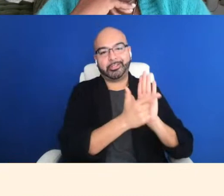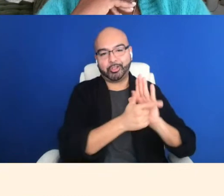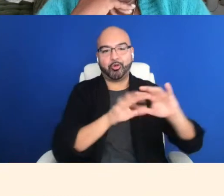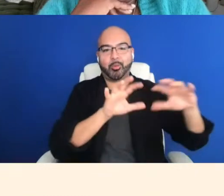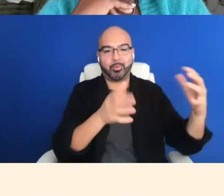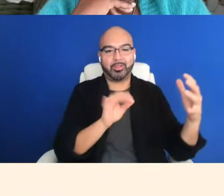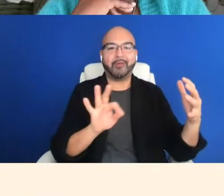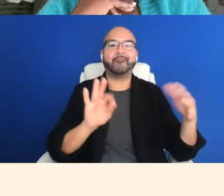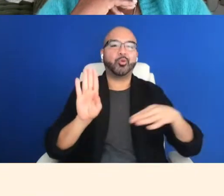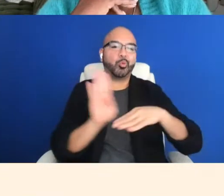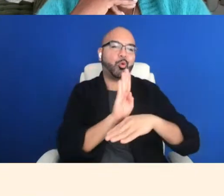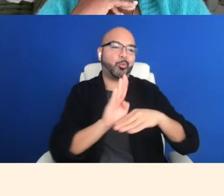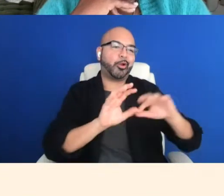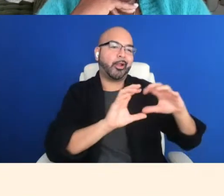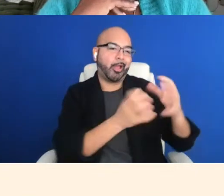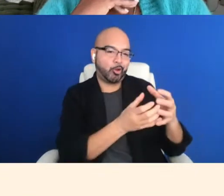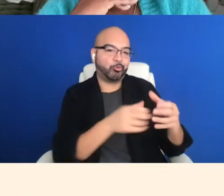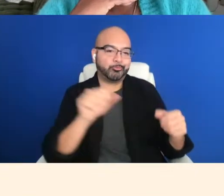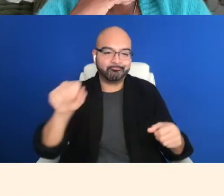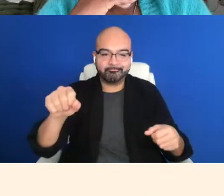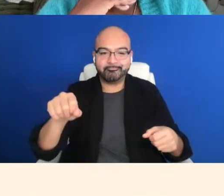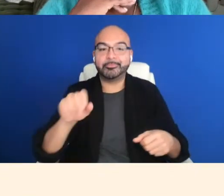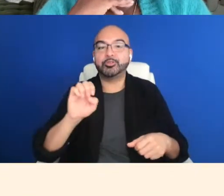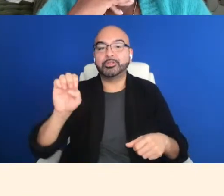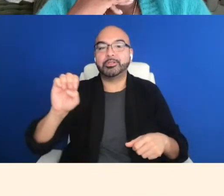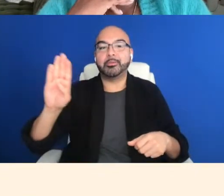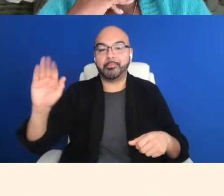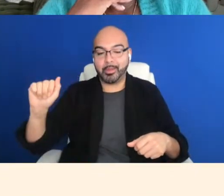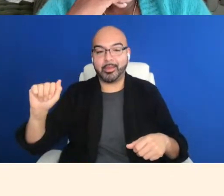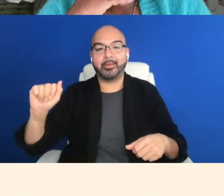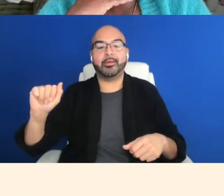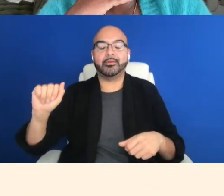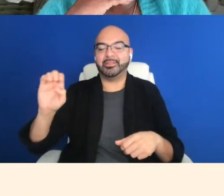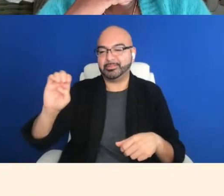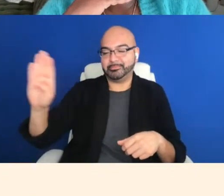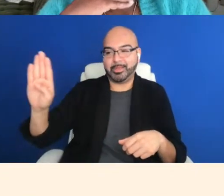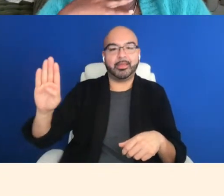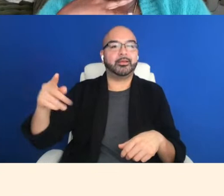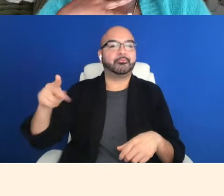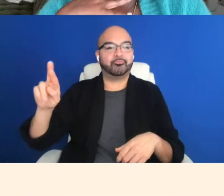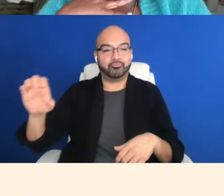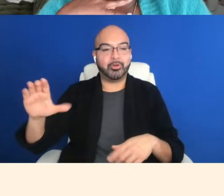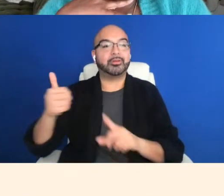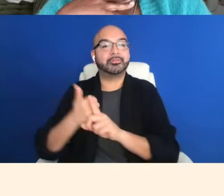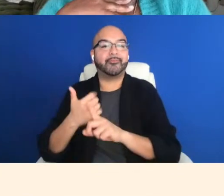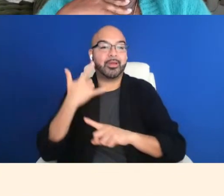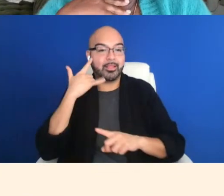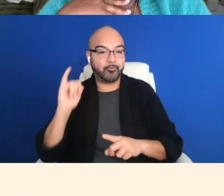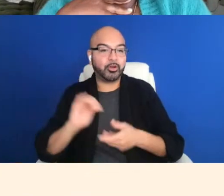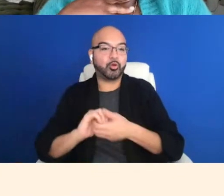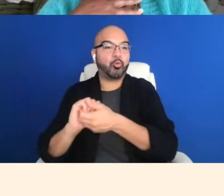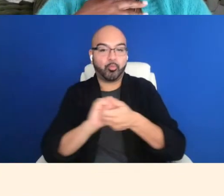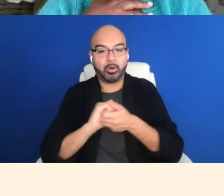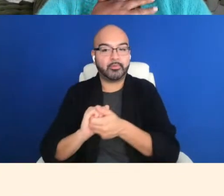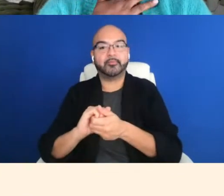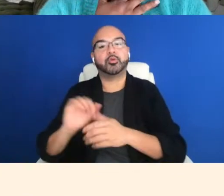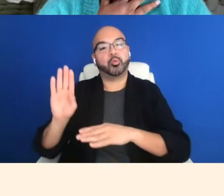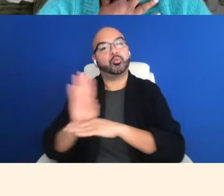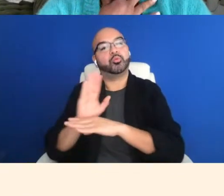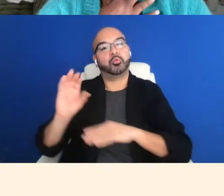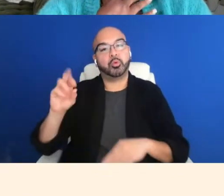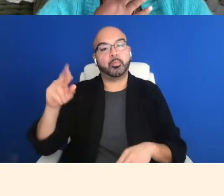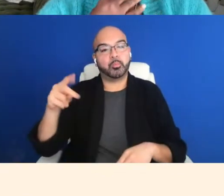corporate category. So the East Bay Permanent Real Estate Cooperative is a California cooperative corporation. And there are